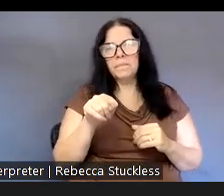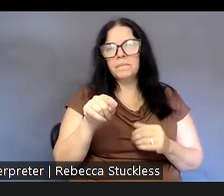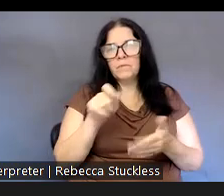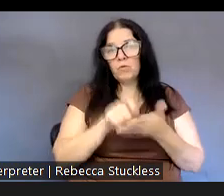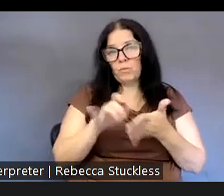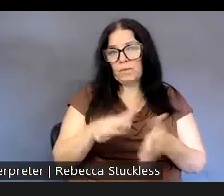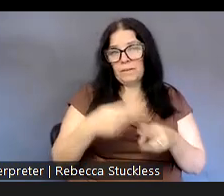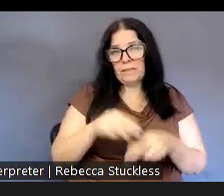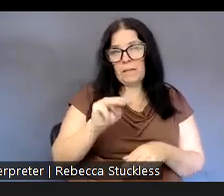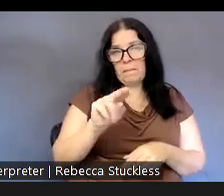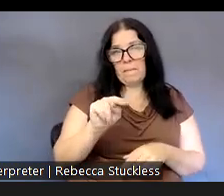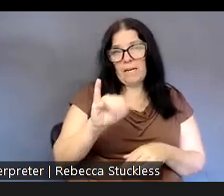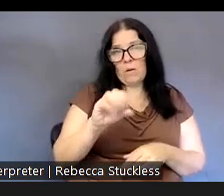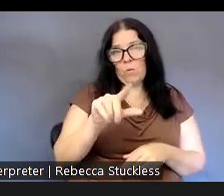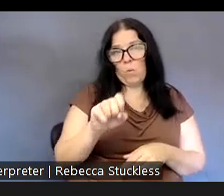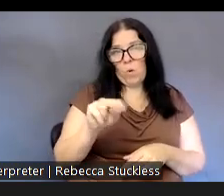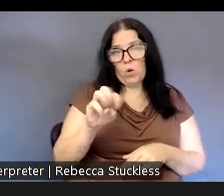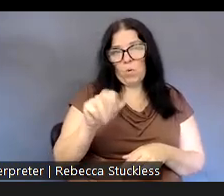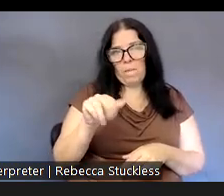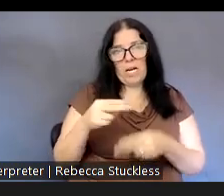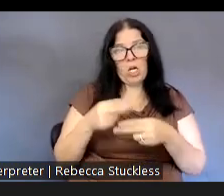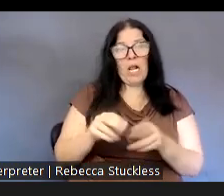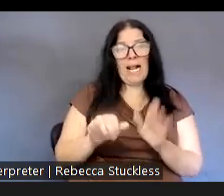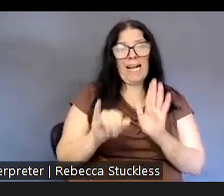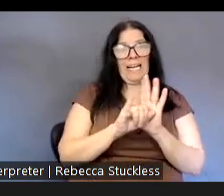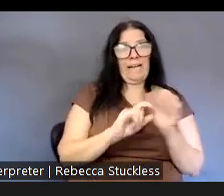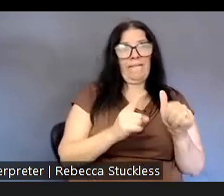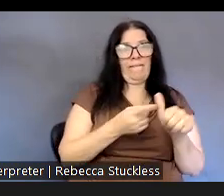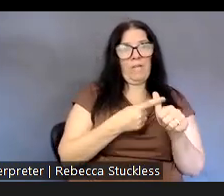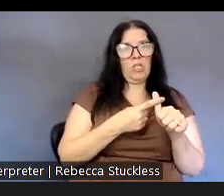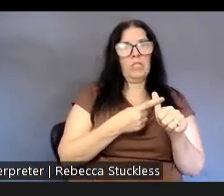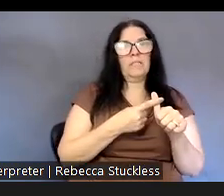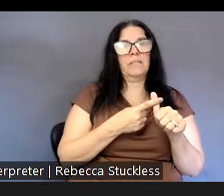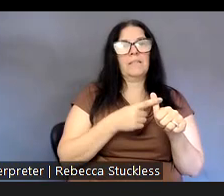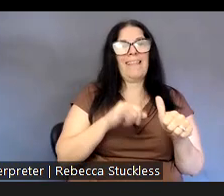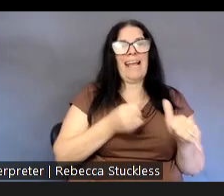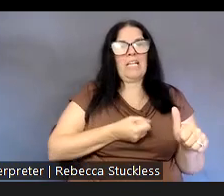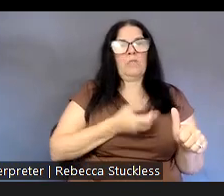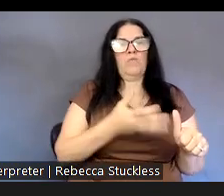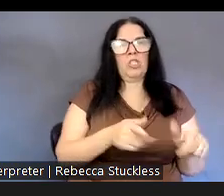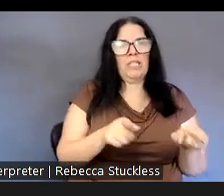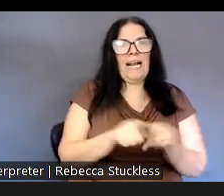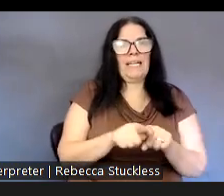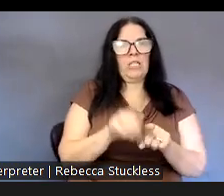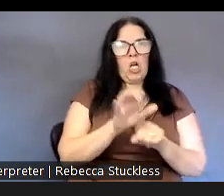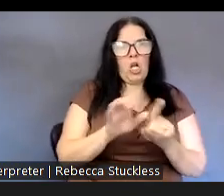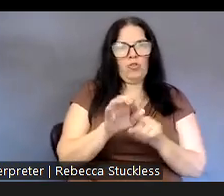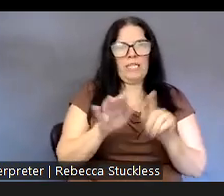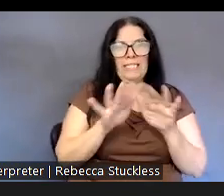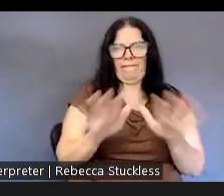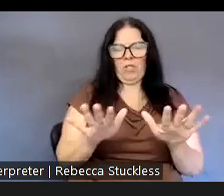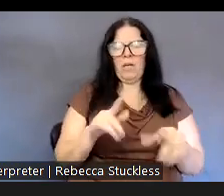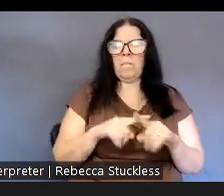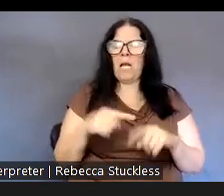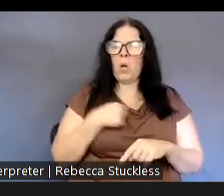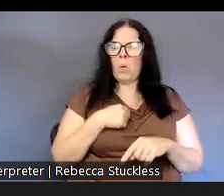has called identity first language an expression of cultural diversity. But we were concerned that to